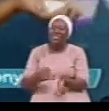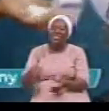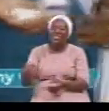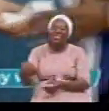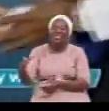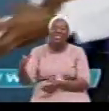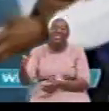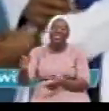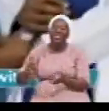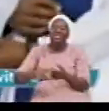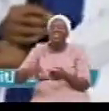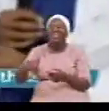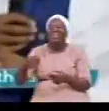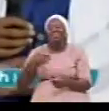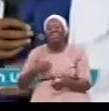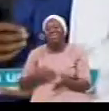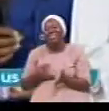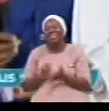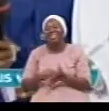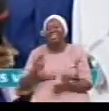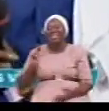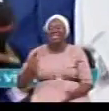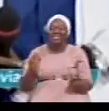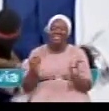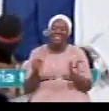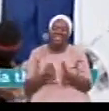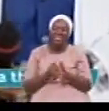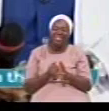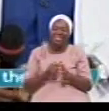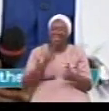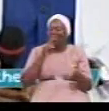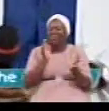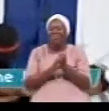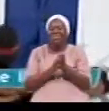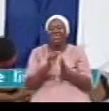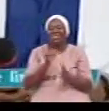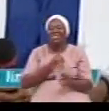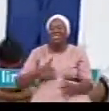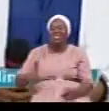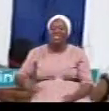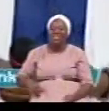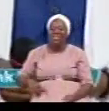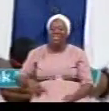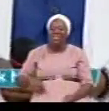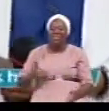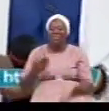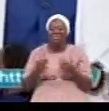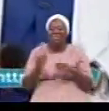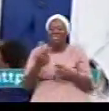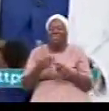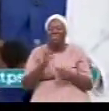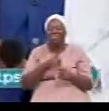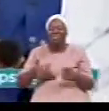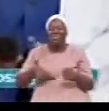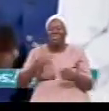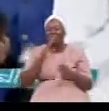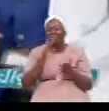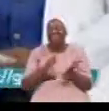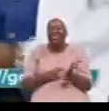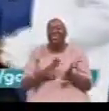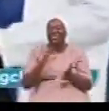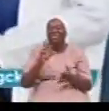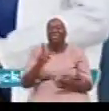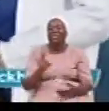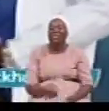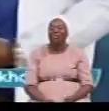to whoever you put us together for the Lord. Praise the Lord, and may the name of the Lord be glorified. Let's quickly listen